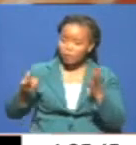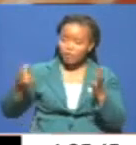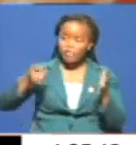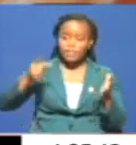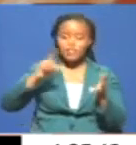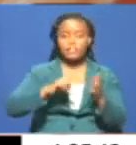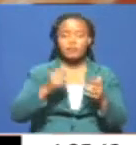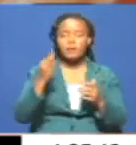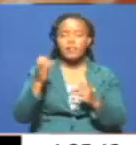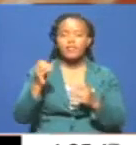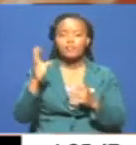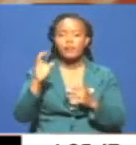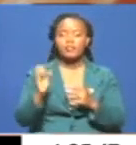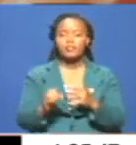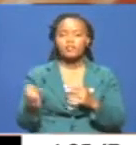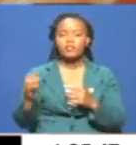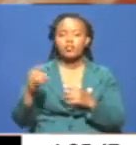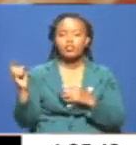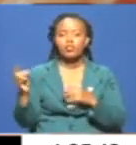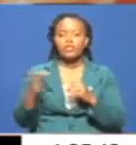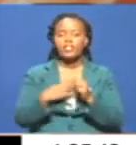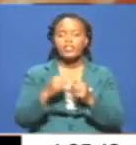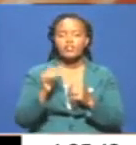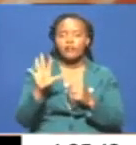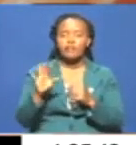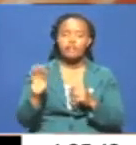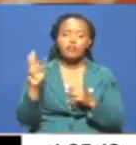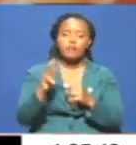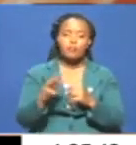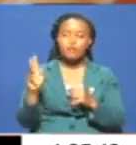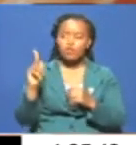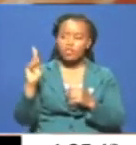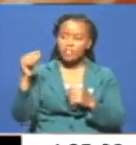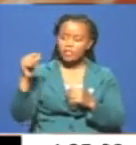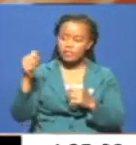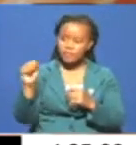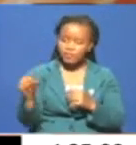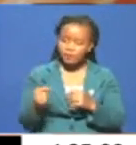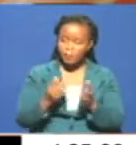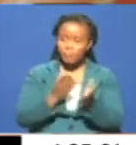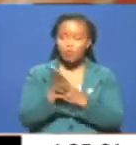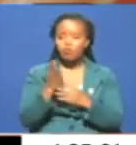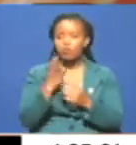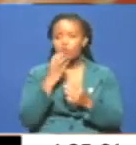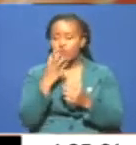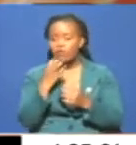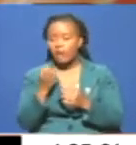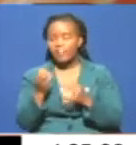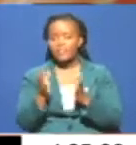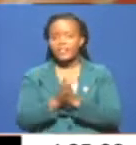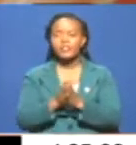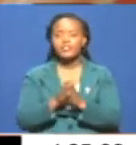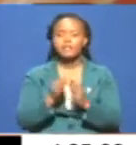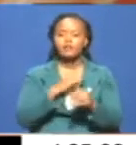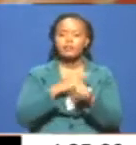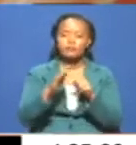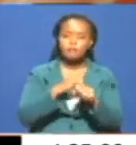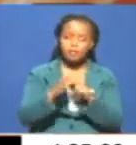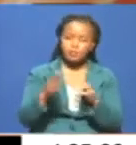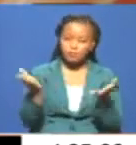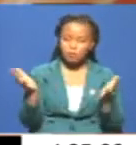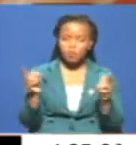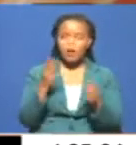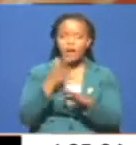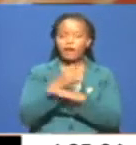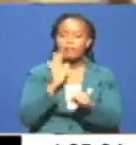to 85 million kilos, attributed to increased demand for flowers and vegetables despite low average export